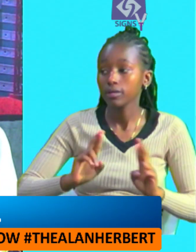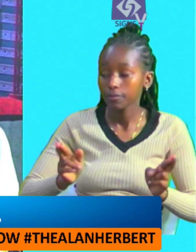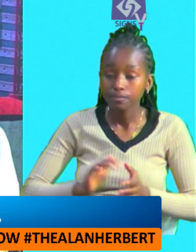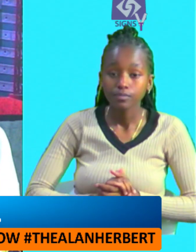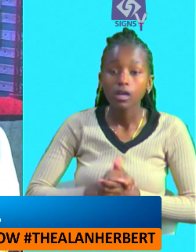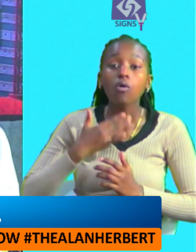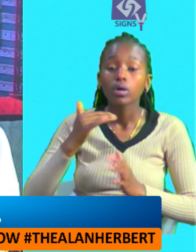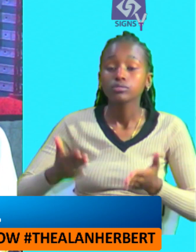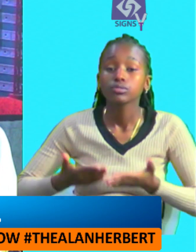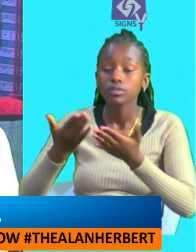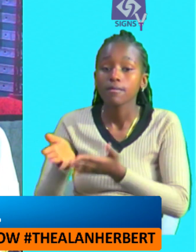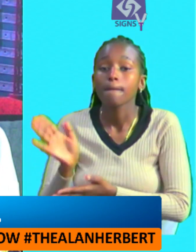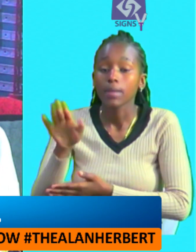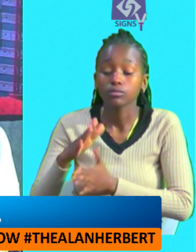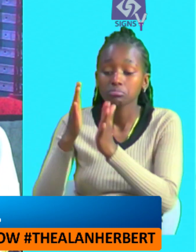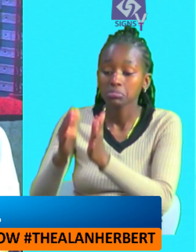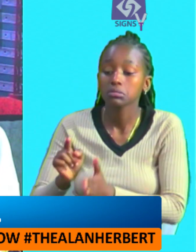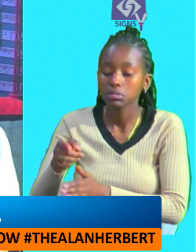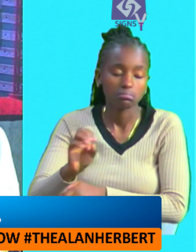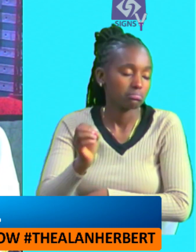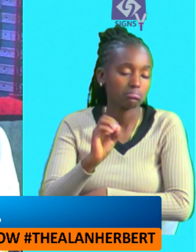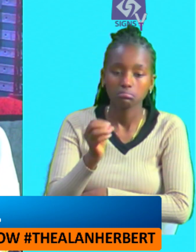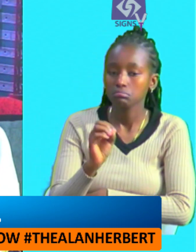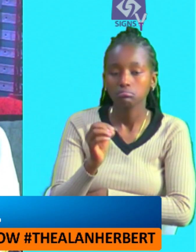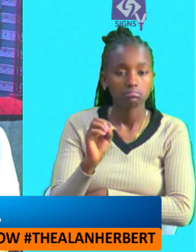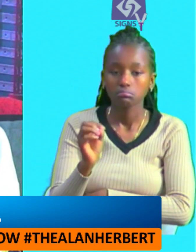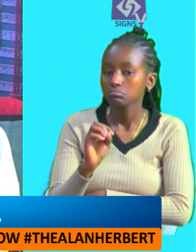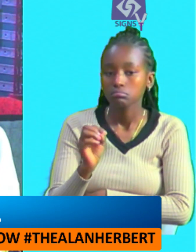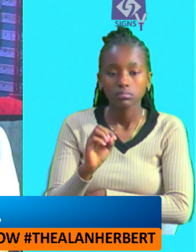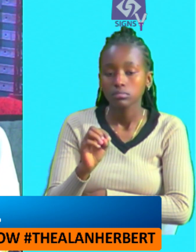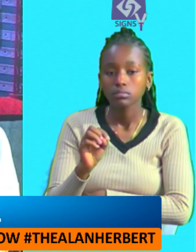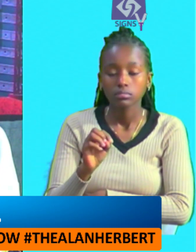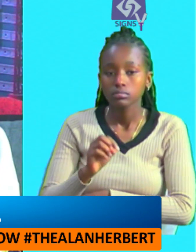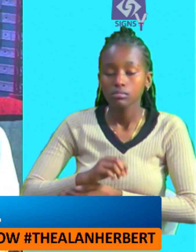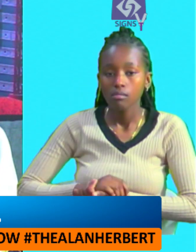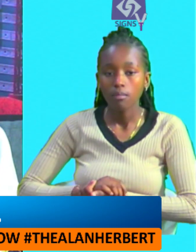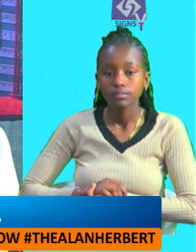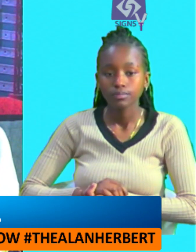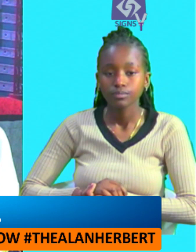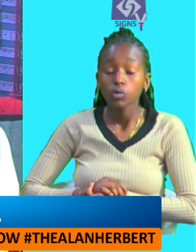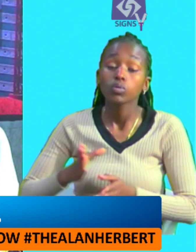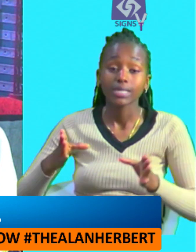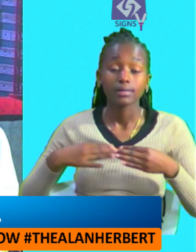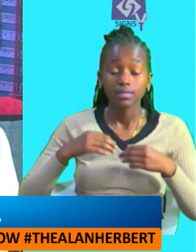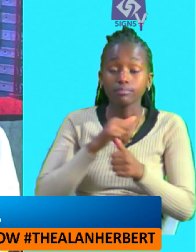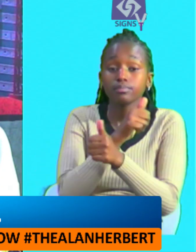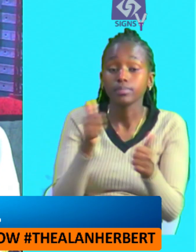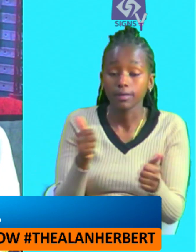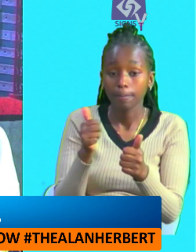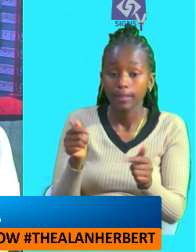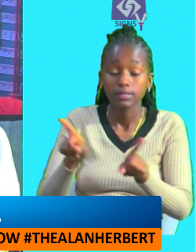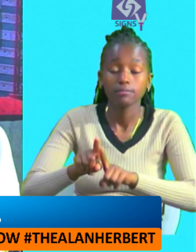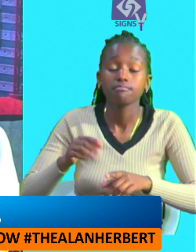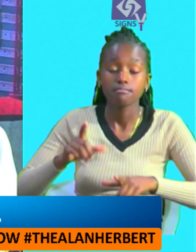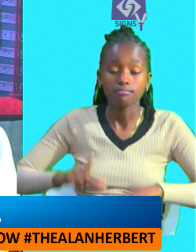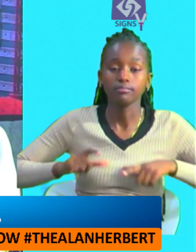do not expect it back. But when it comes your way, well and good. Well and good. And there is a quote I think I read